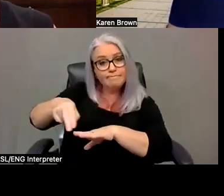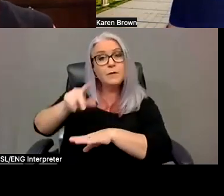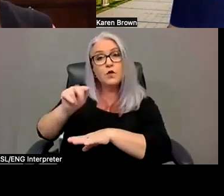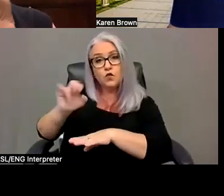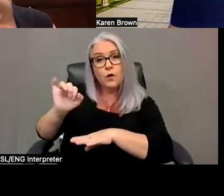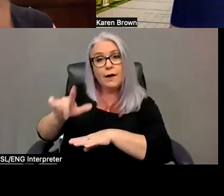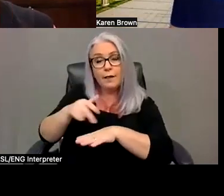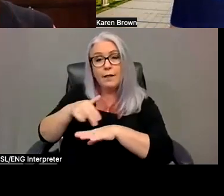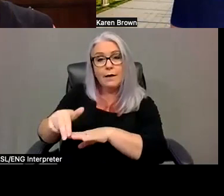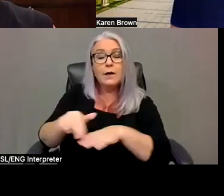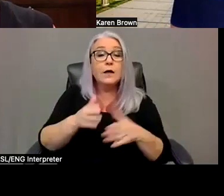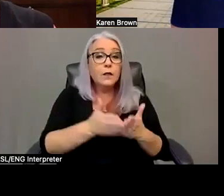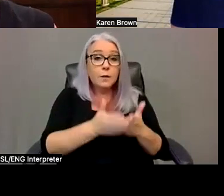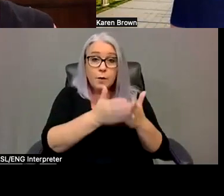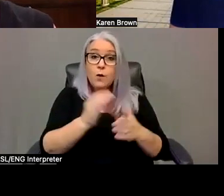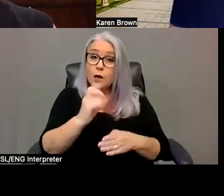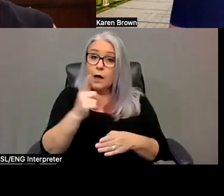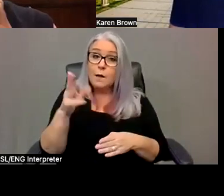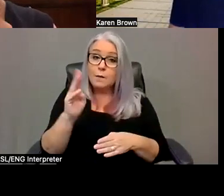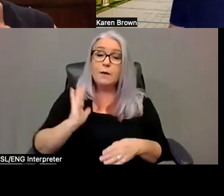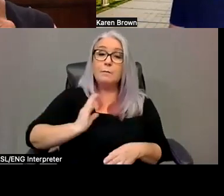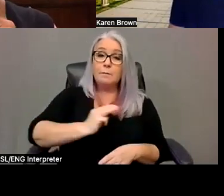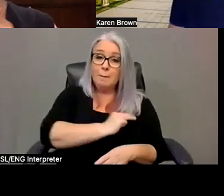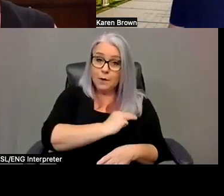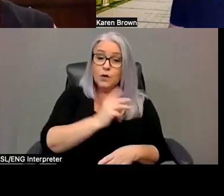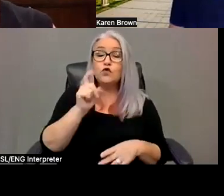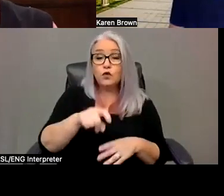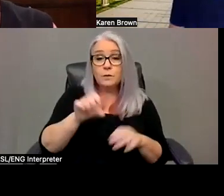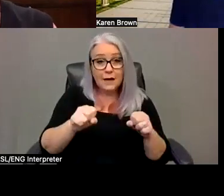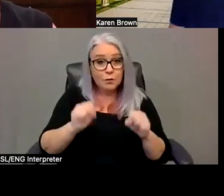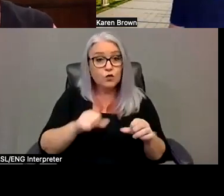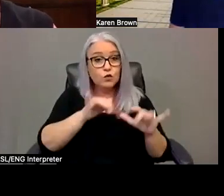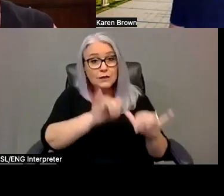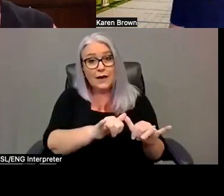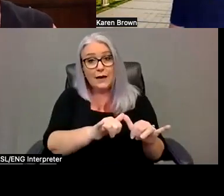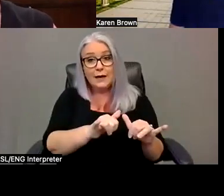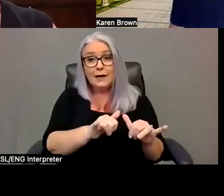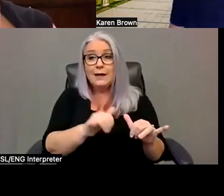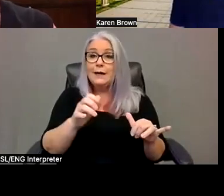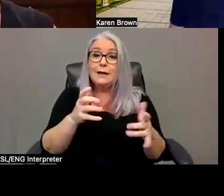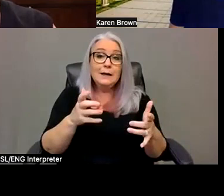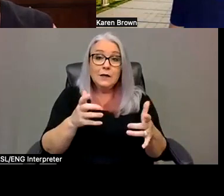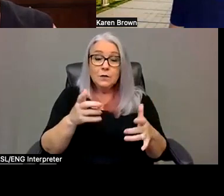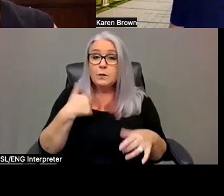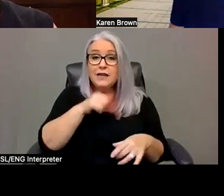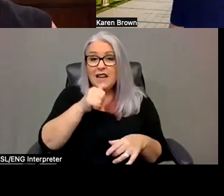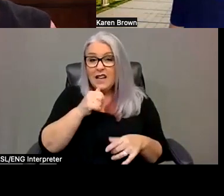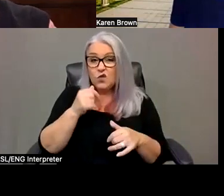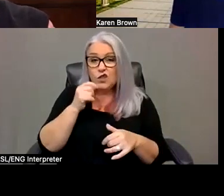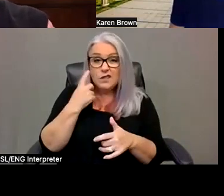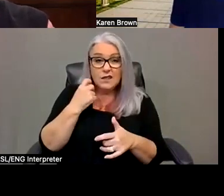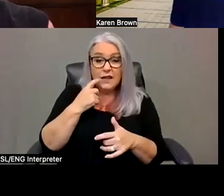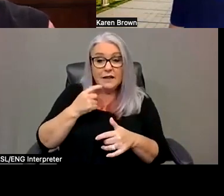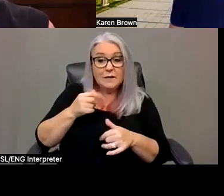the members should be able to stay there. And then instead of kicking the can down the road and just keep renewing the lease and letting